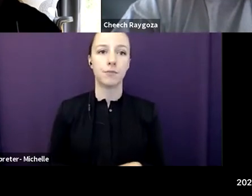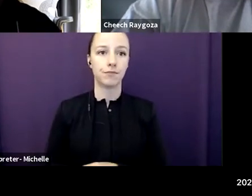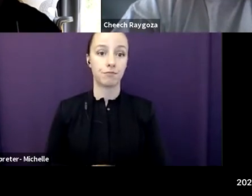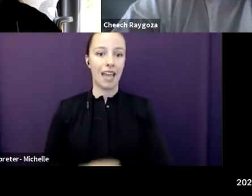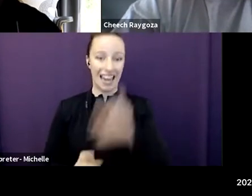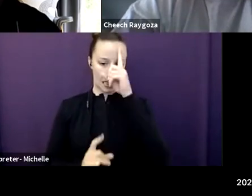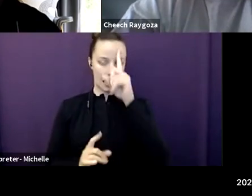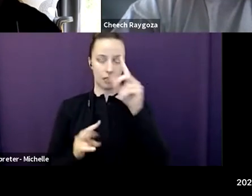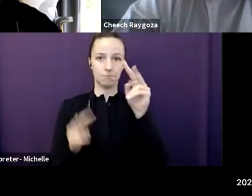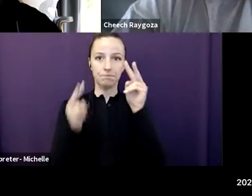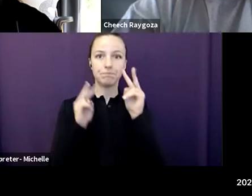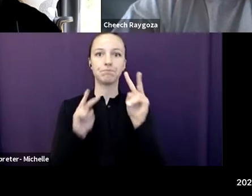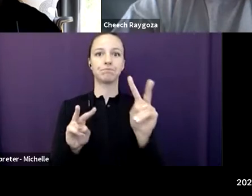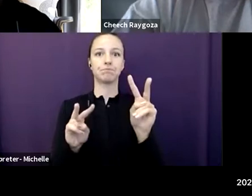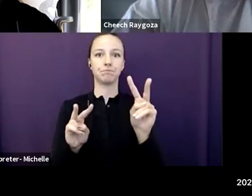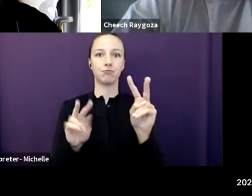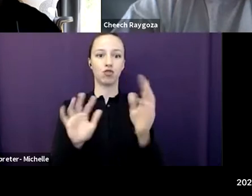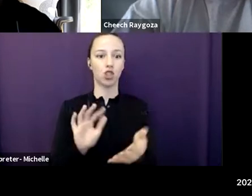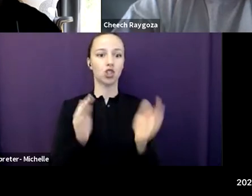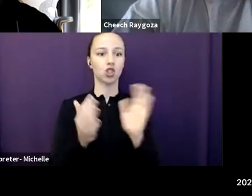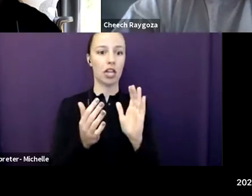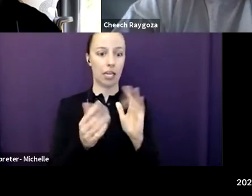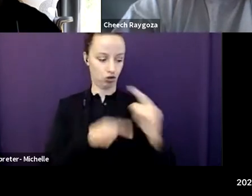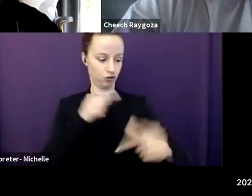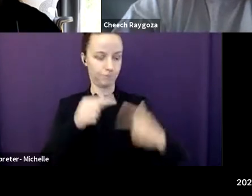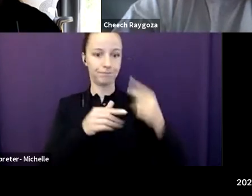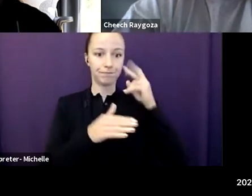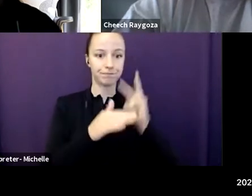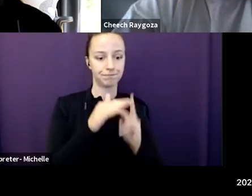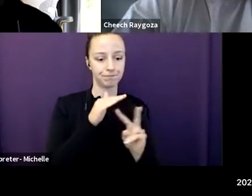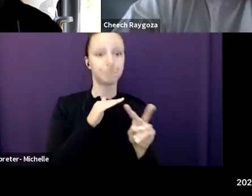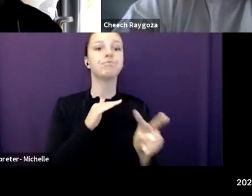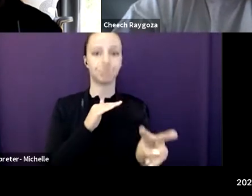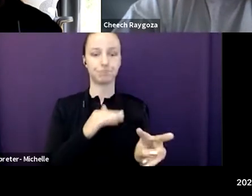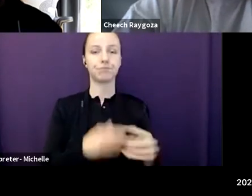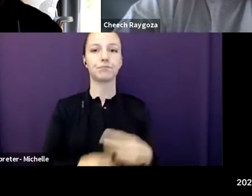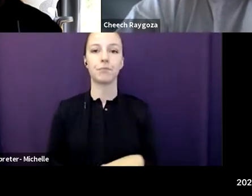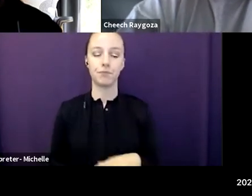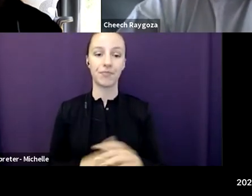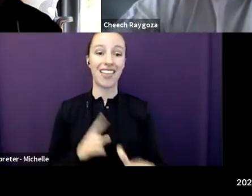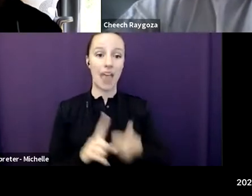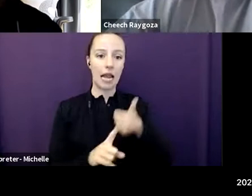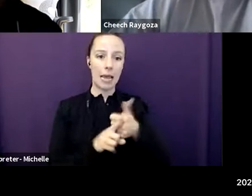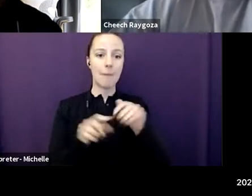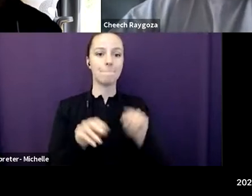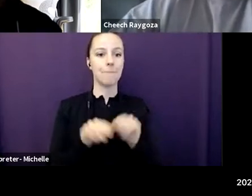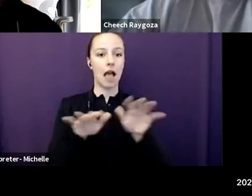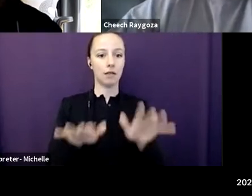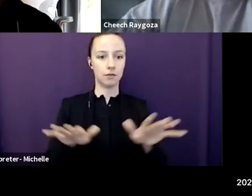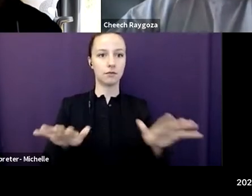going to bring, when we think about generations down the road, right? The impact that it's going to have, right? I